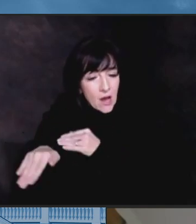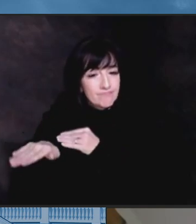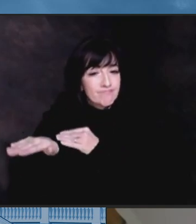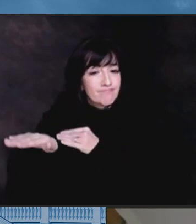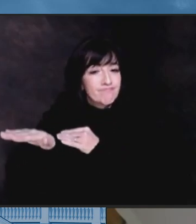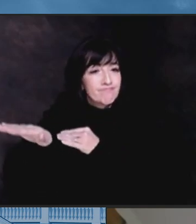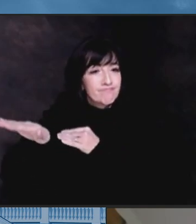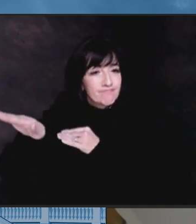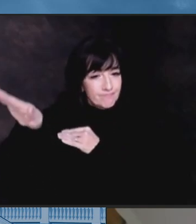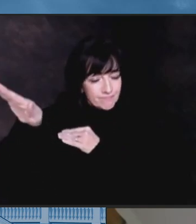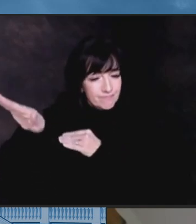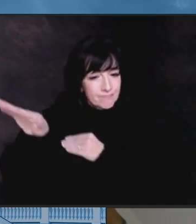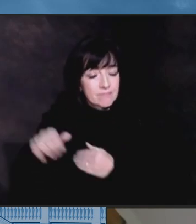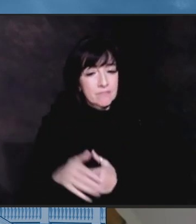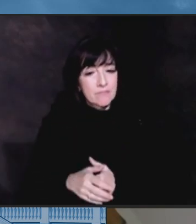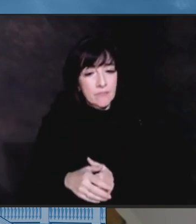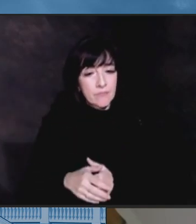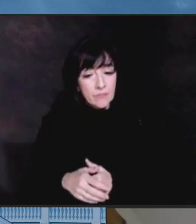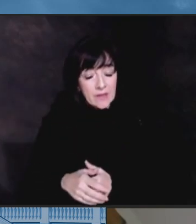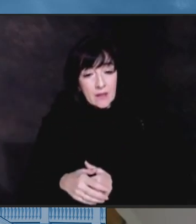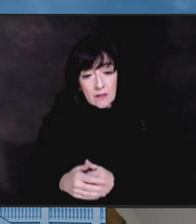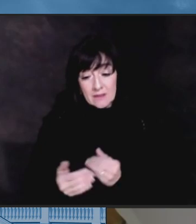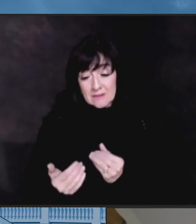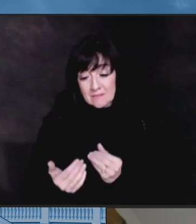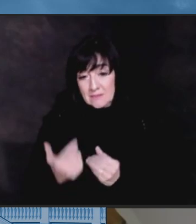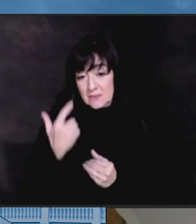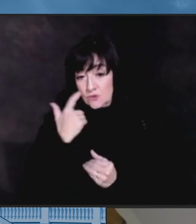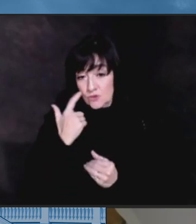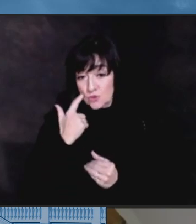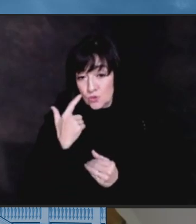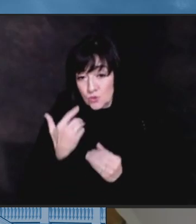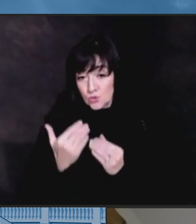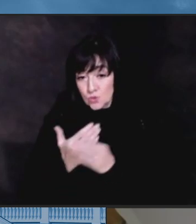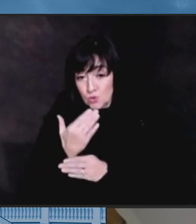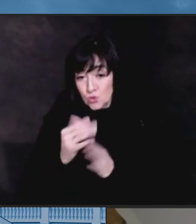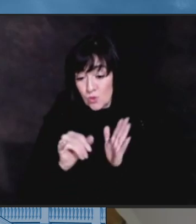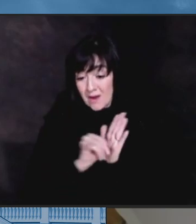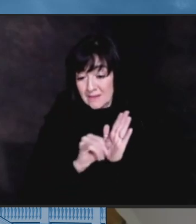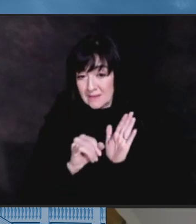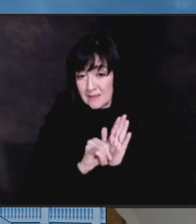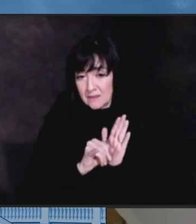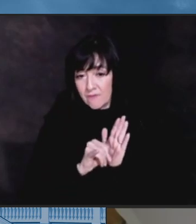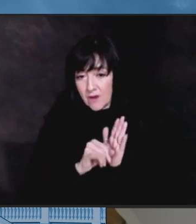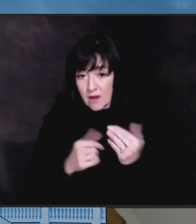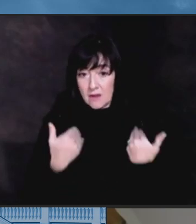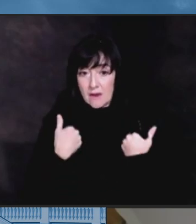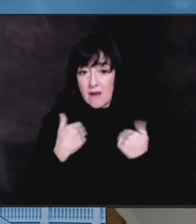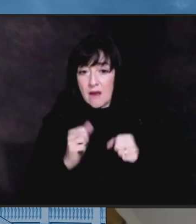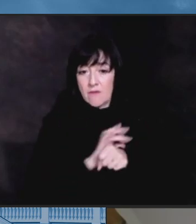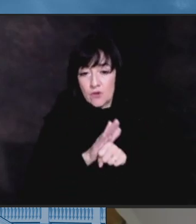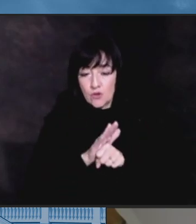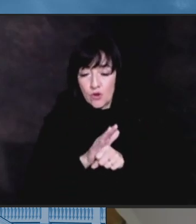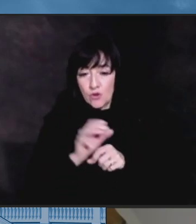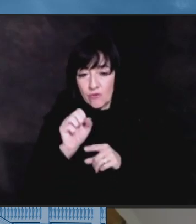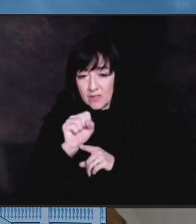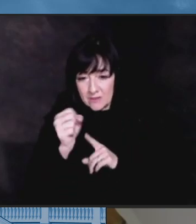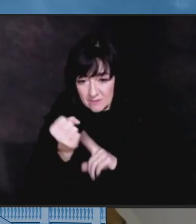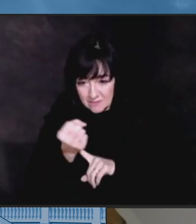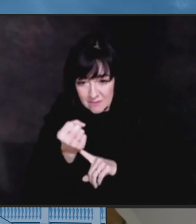cases, again, the top row far right on the 14-day view, significantly higher than at any